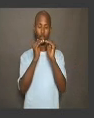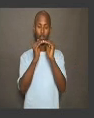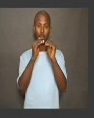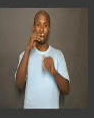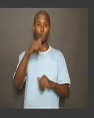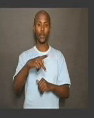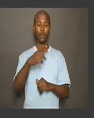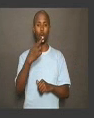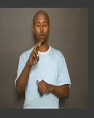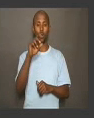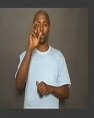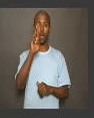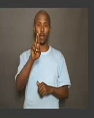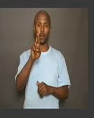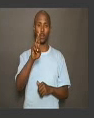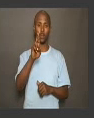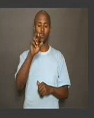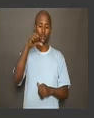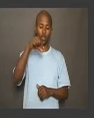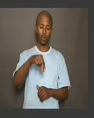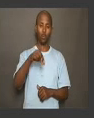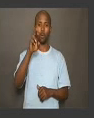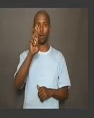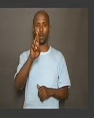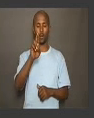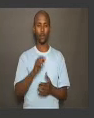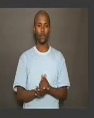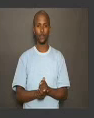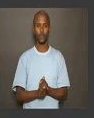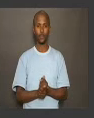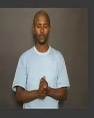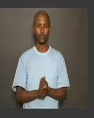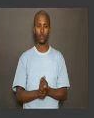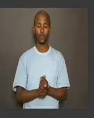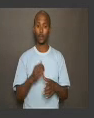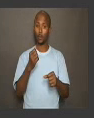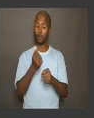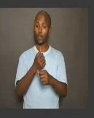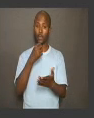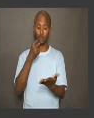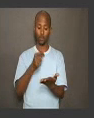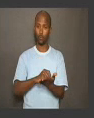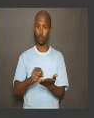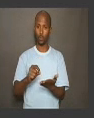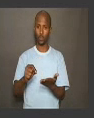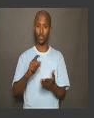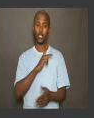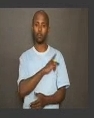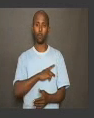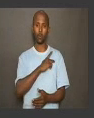to P or R and Q or R. Make a note of these properties,